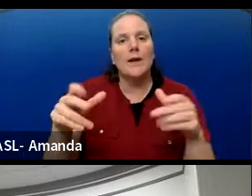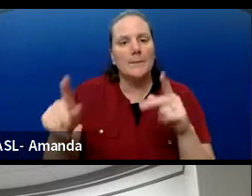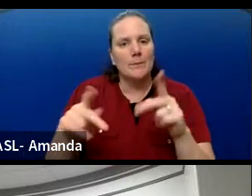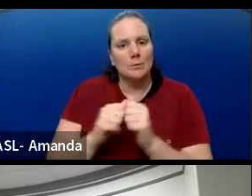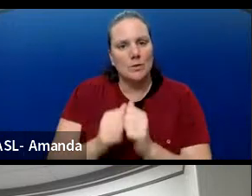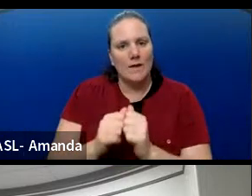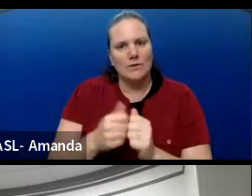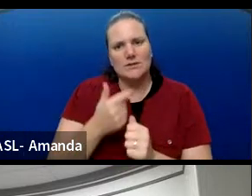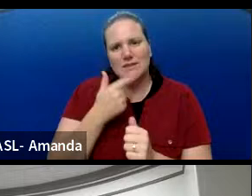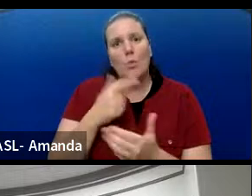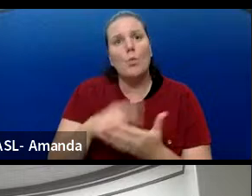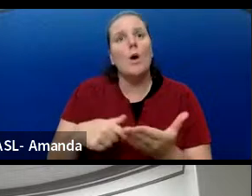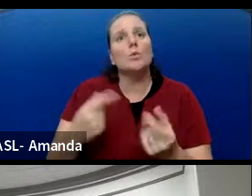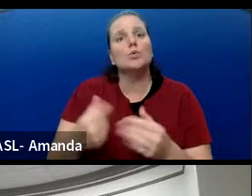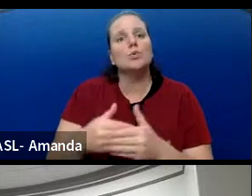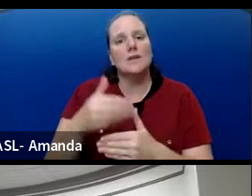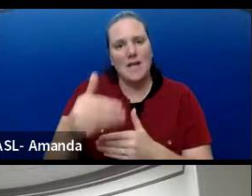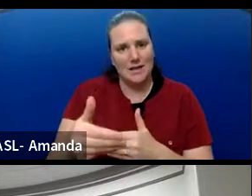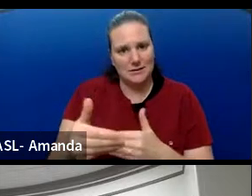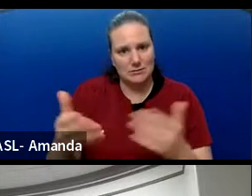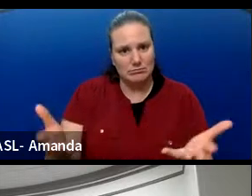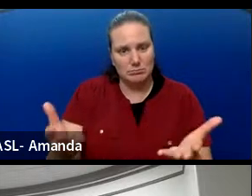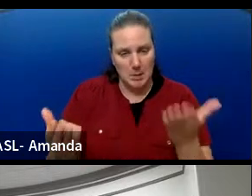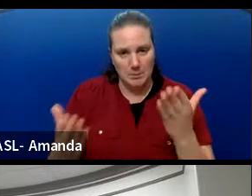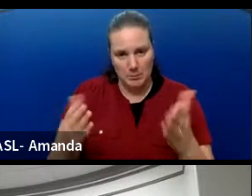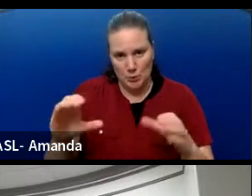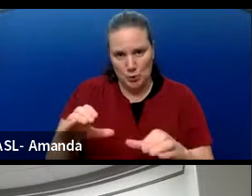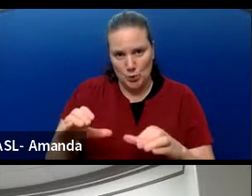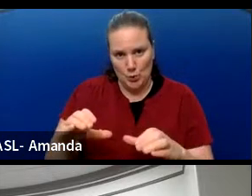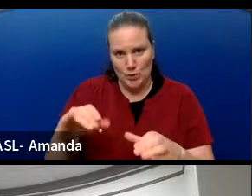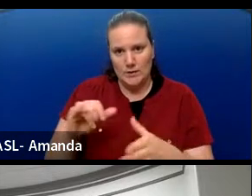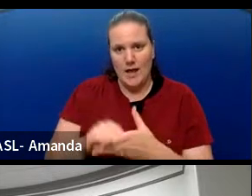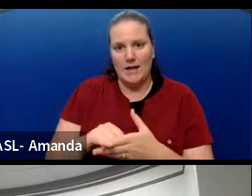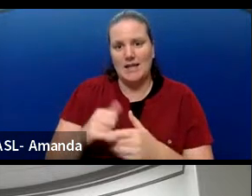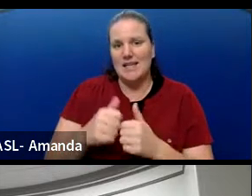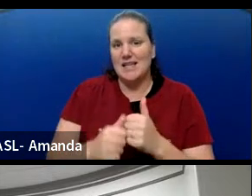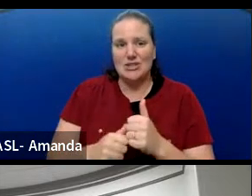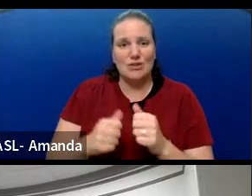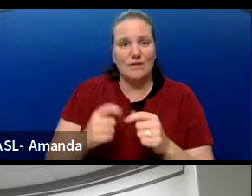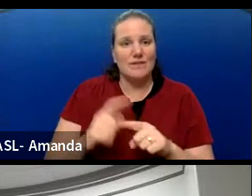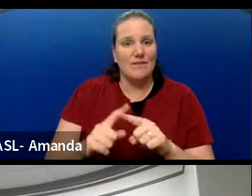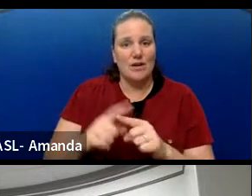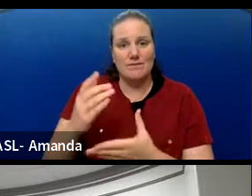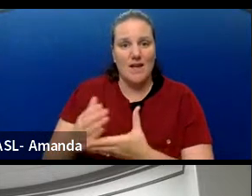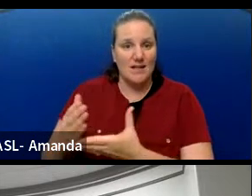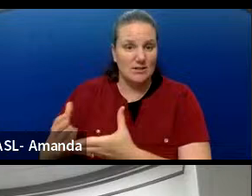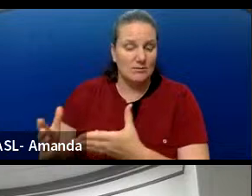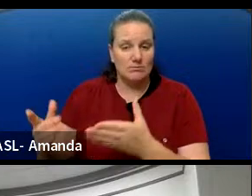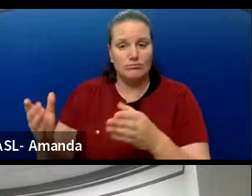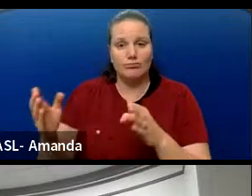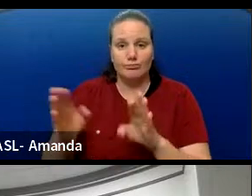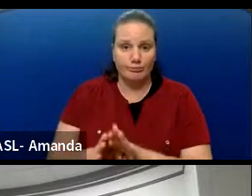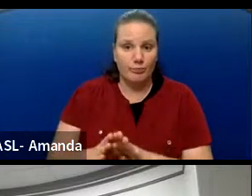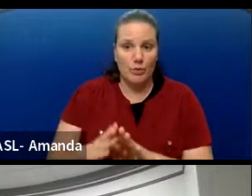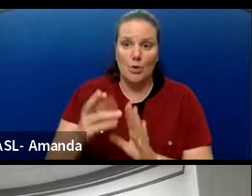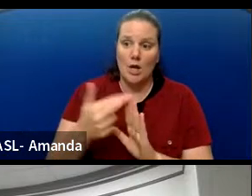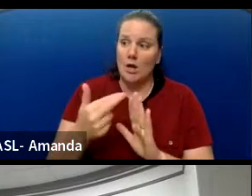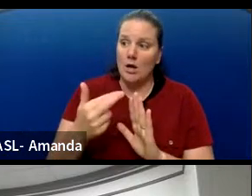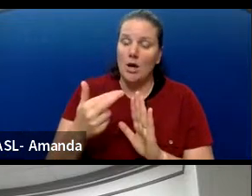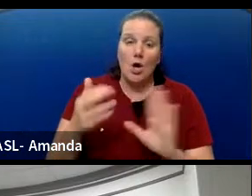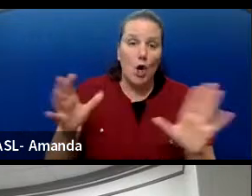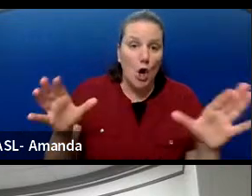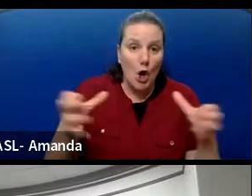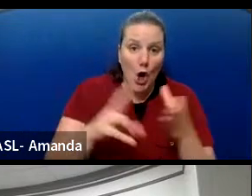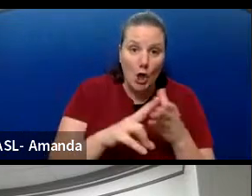all right, what do we do next? You know, maybe you do this as each of the different phases winds down, and you gather your contractors and you